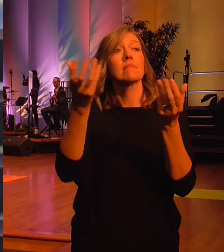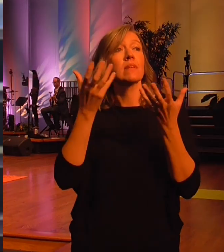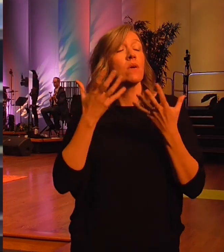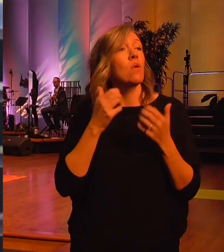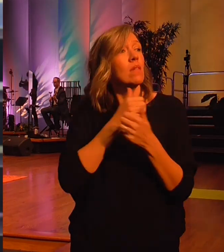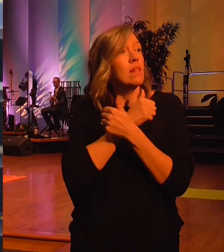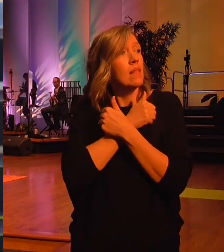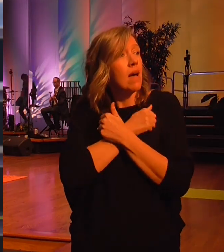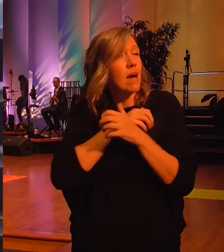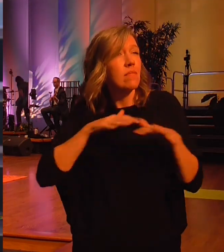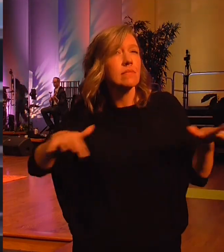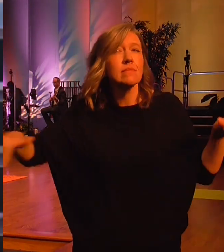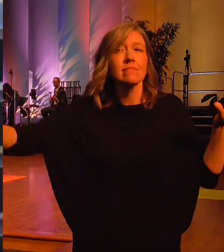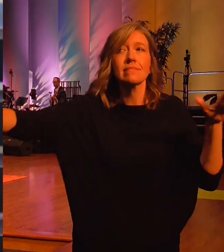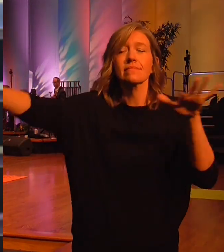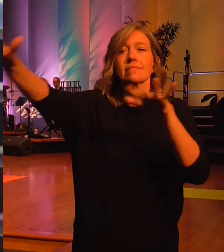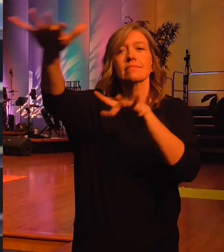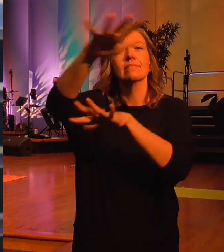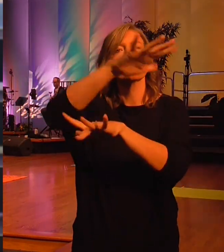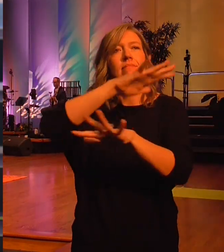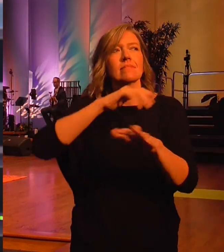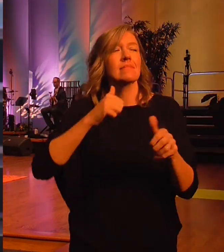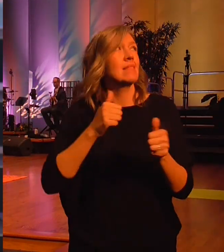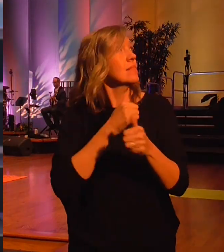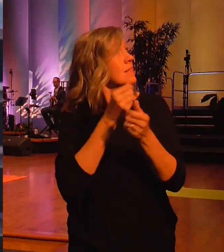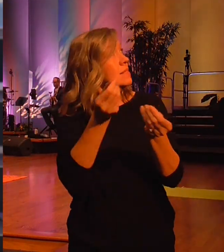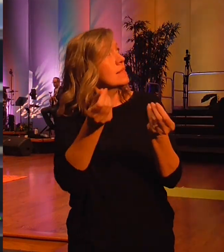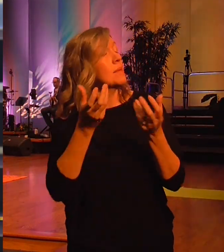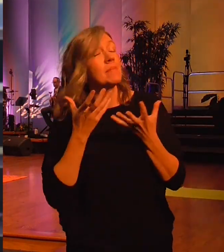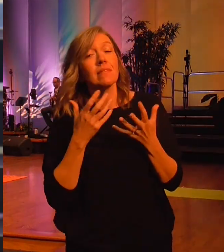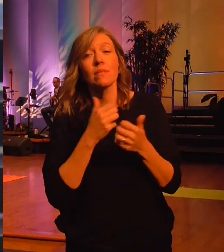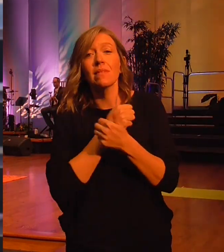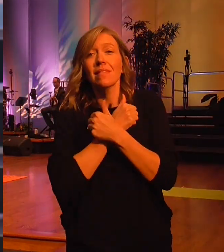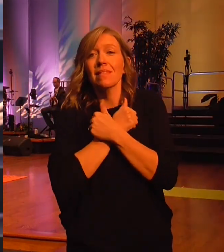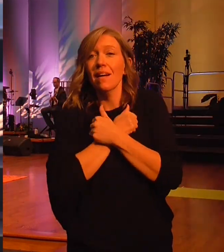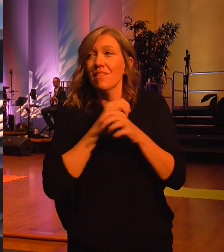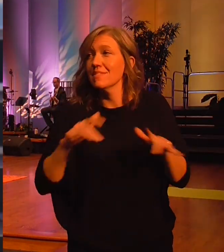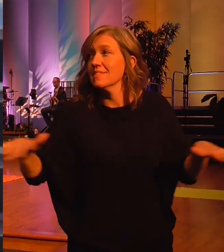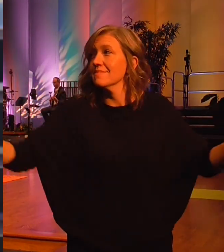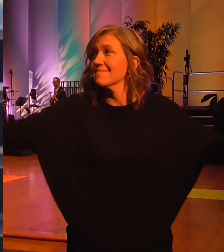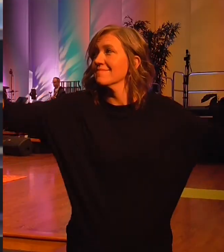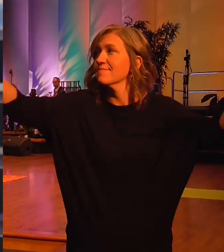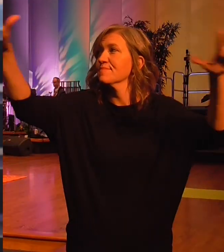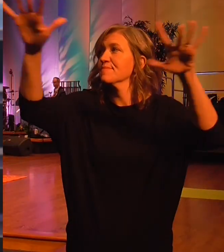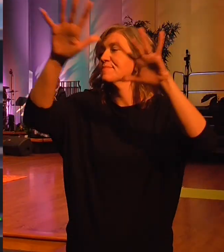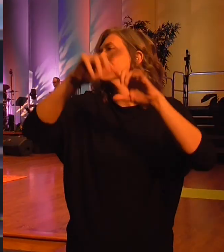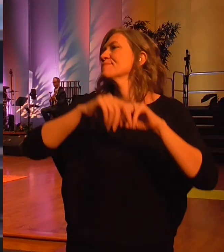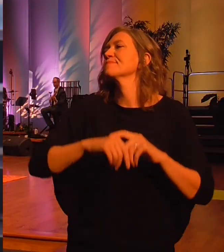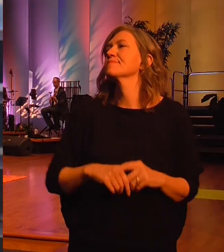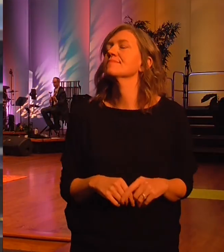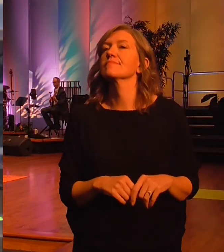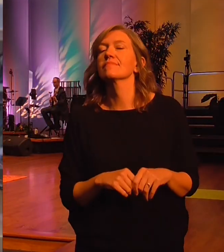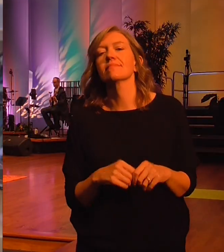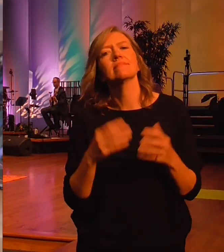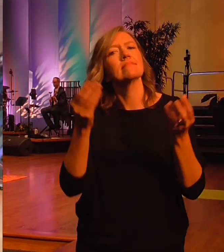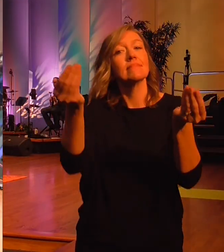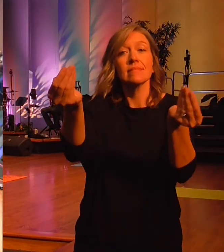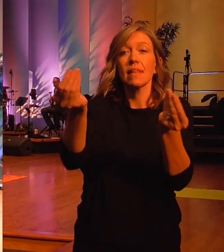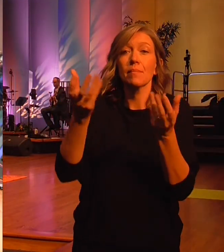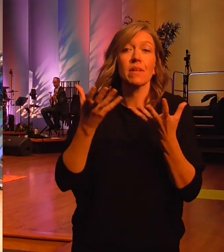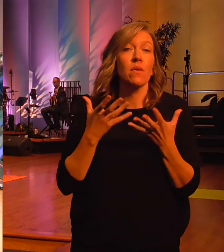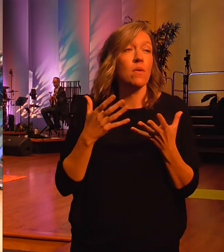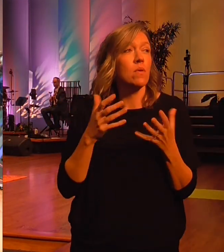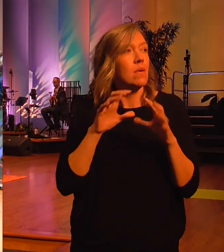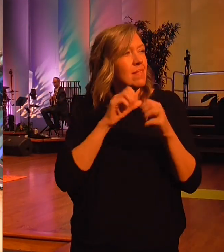that love is all around. Let me know that love is all around. Oh, let me